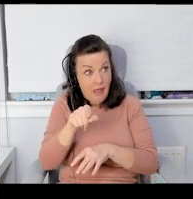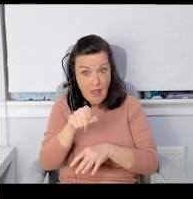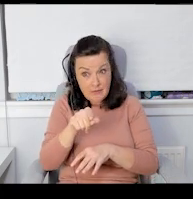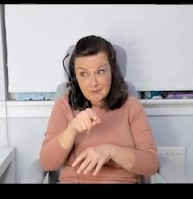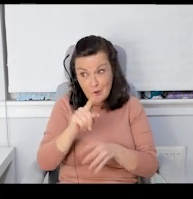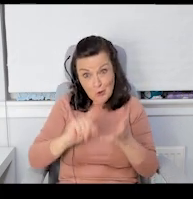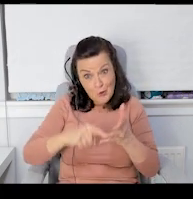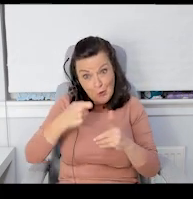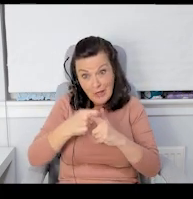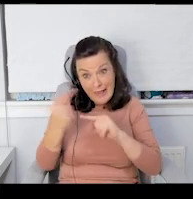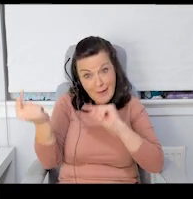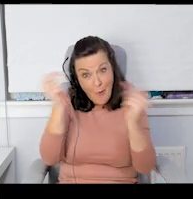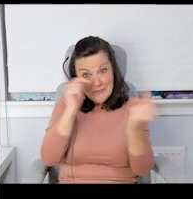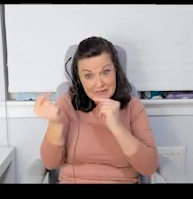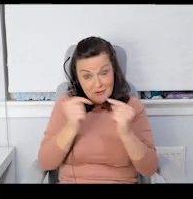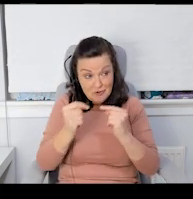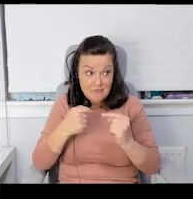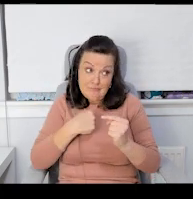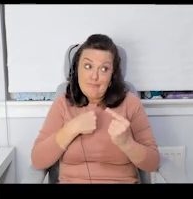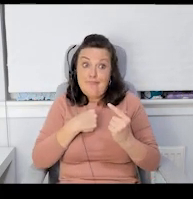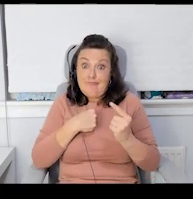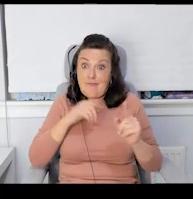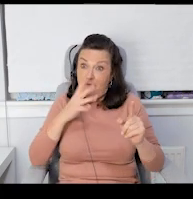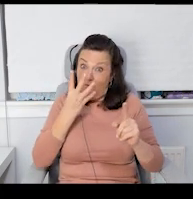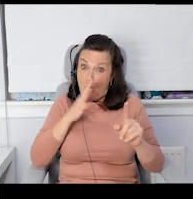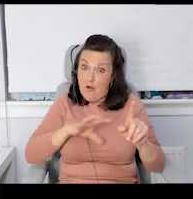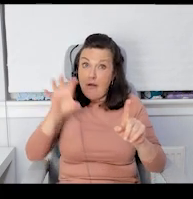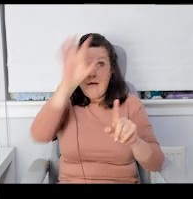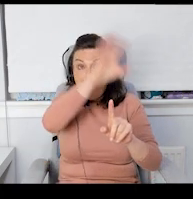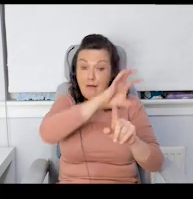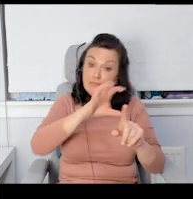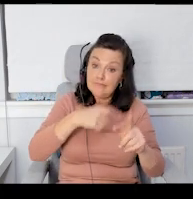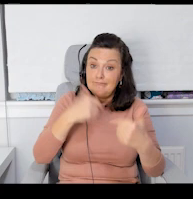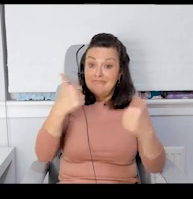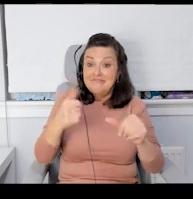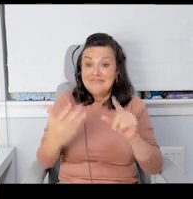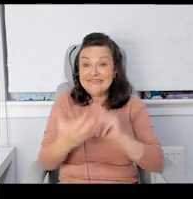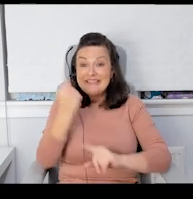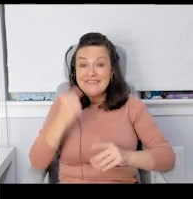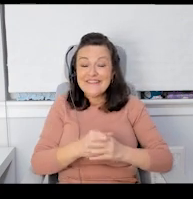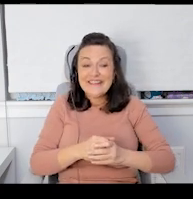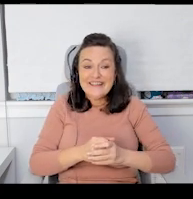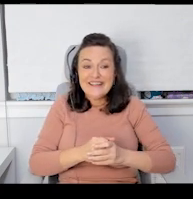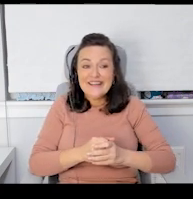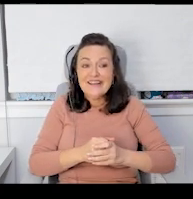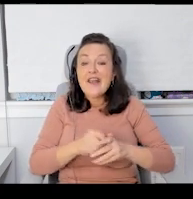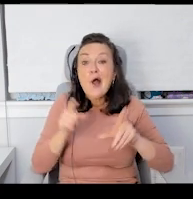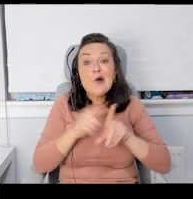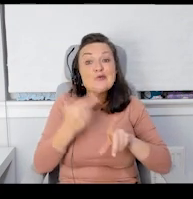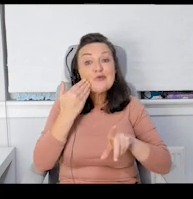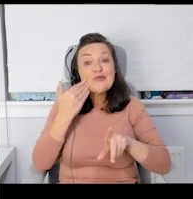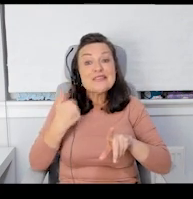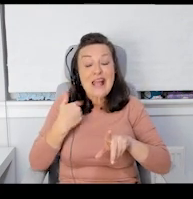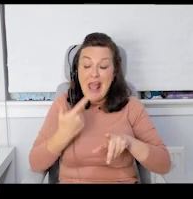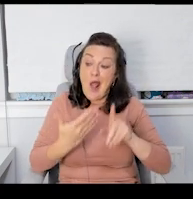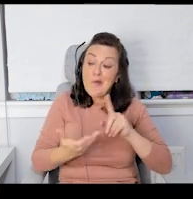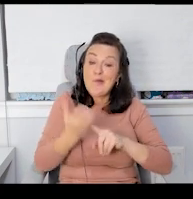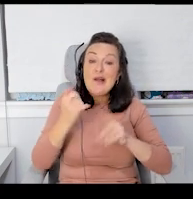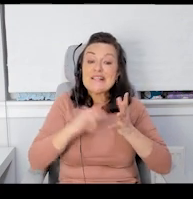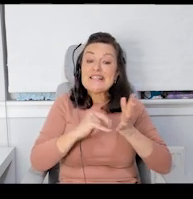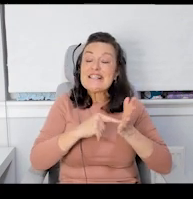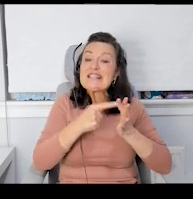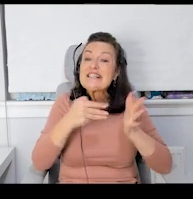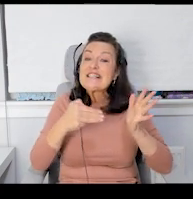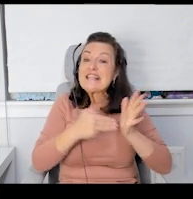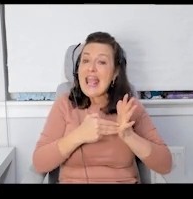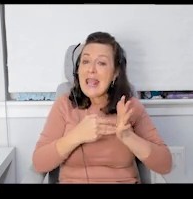so Scotland, England, Ireland at the time, and Wales. So that was a huge achievement. And more recently as well, I won a STEM Ambassadors